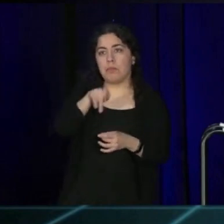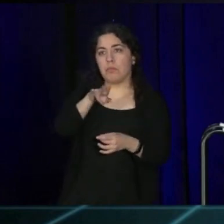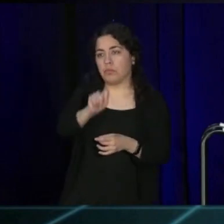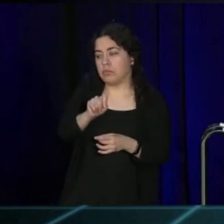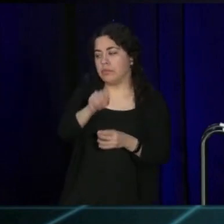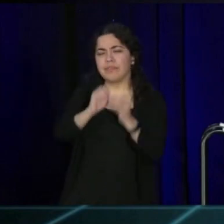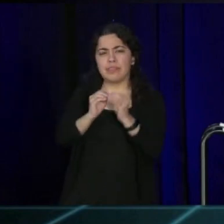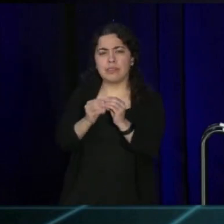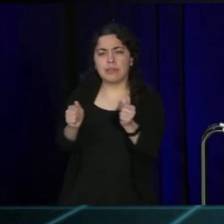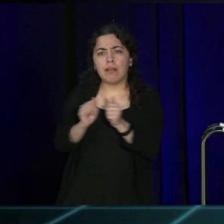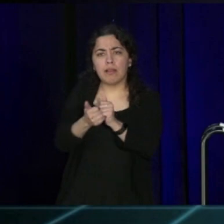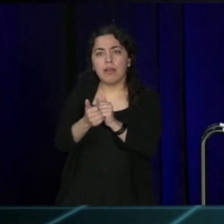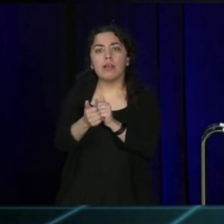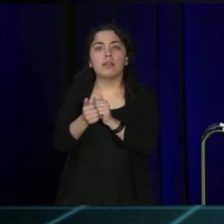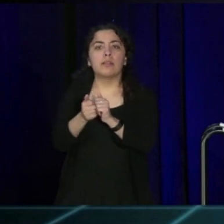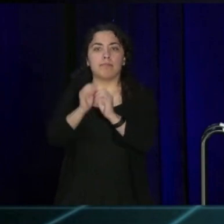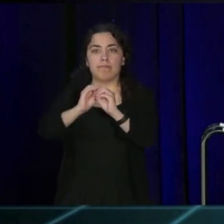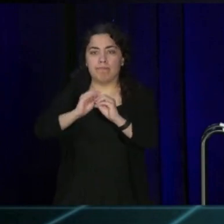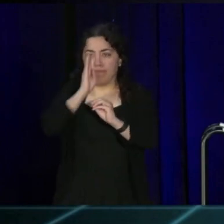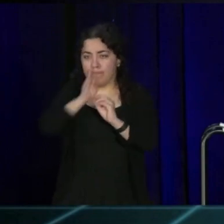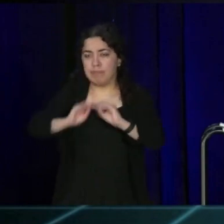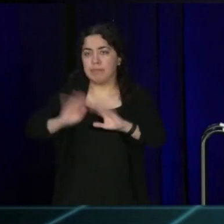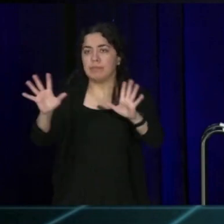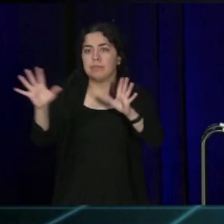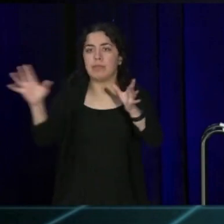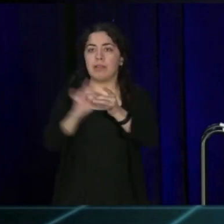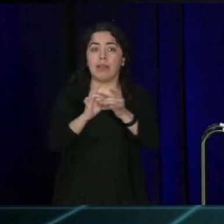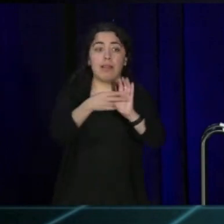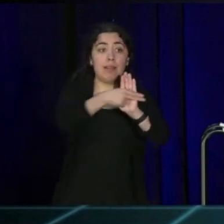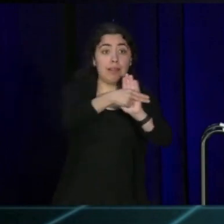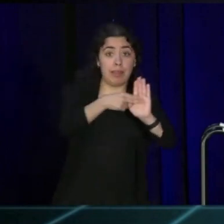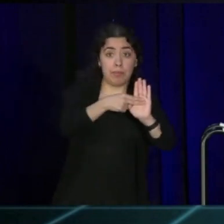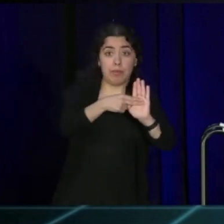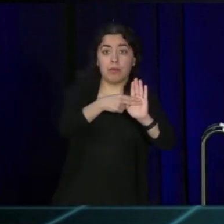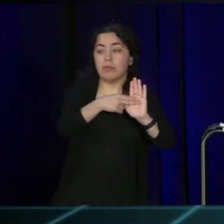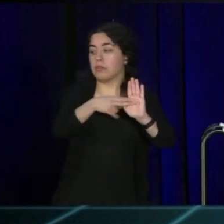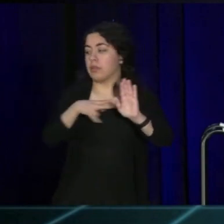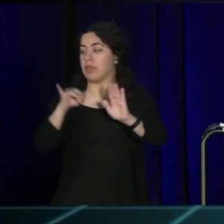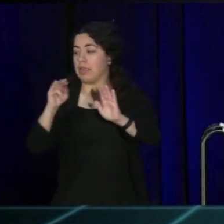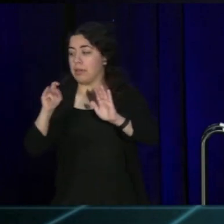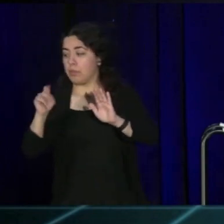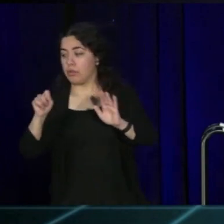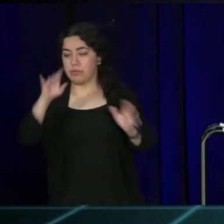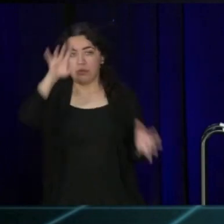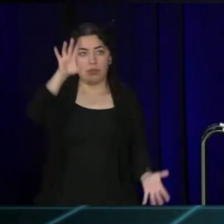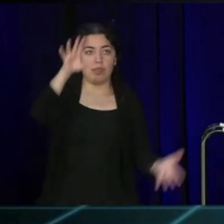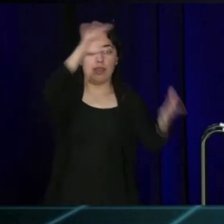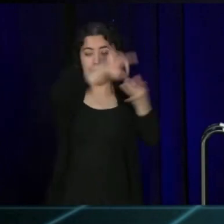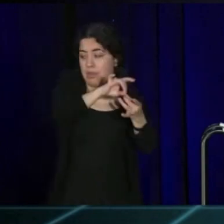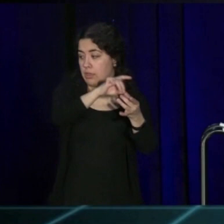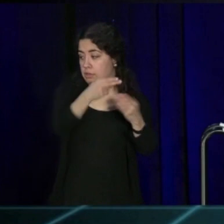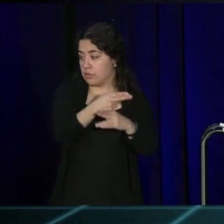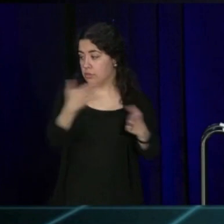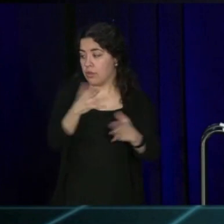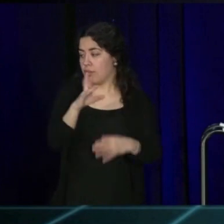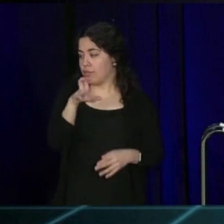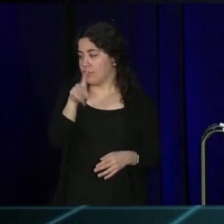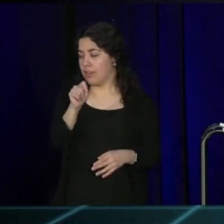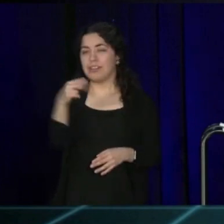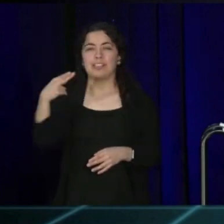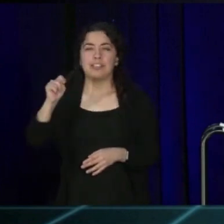to explicitly connect label element and input element together using for and ID attribute. In case of React, we use